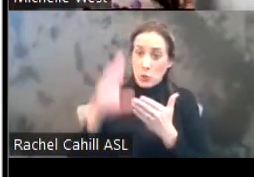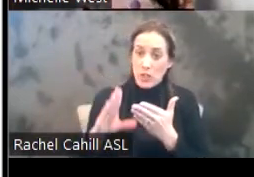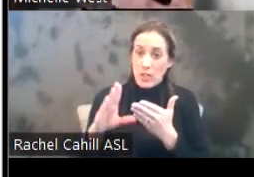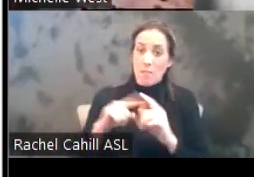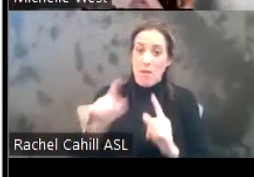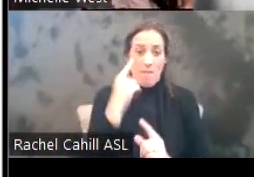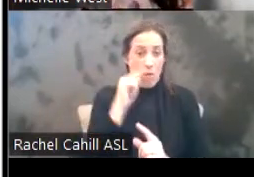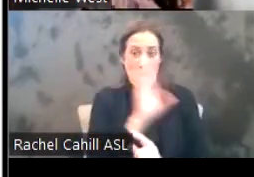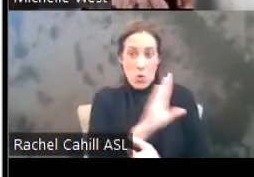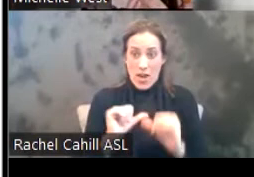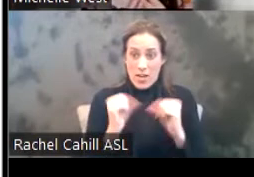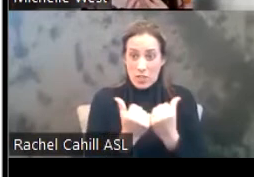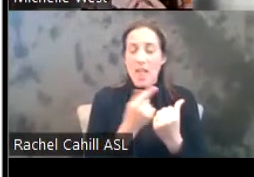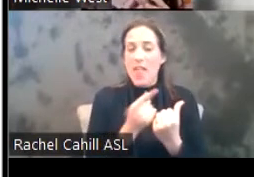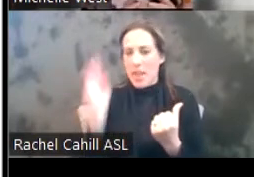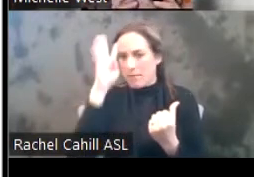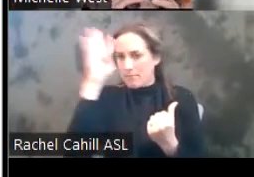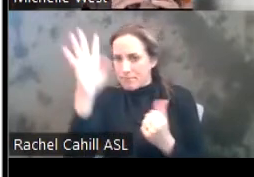they would come up with a video